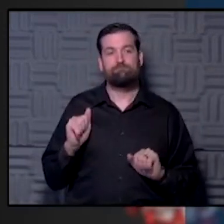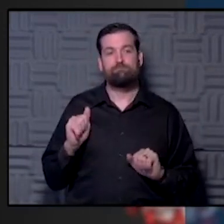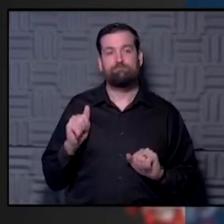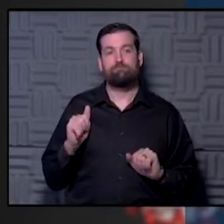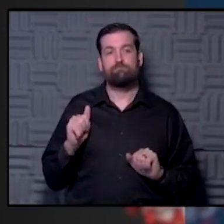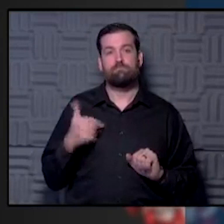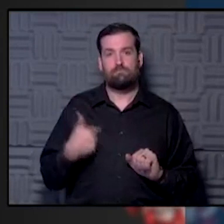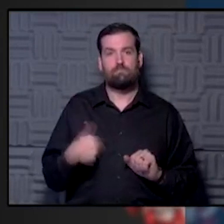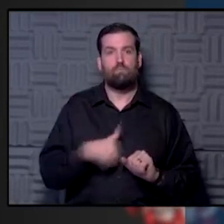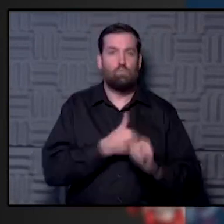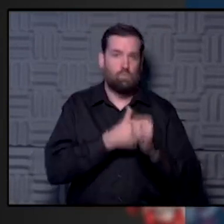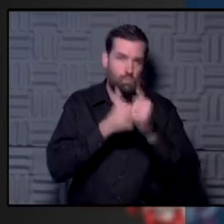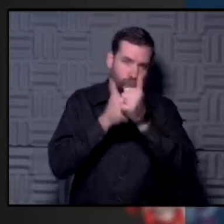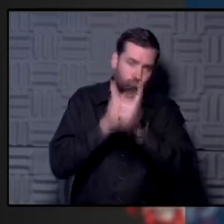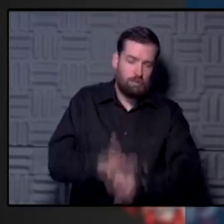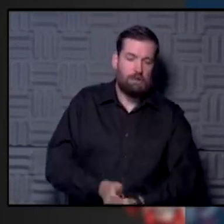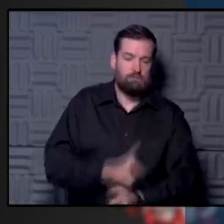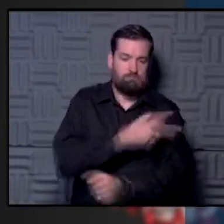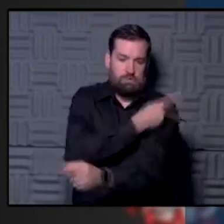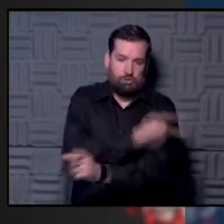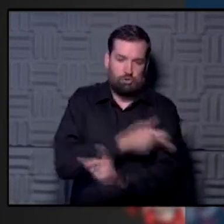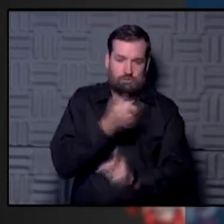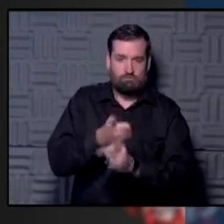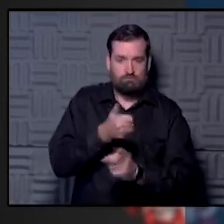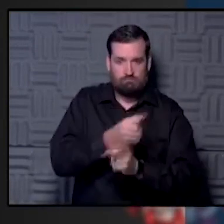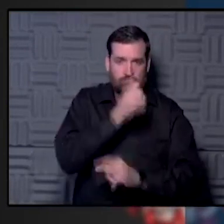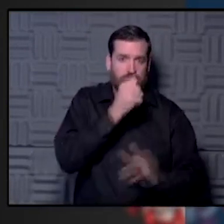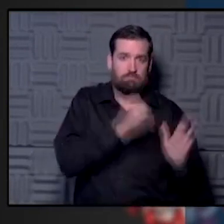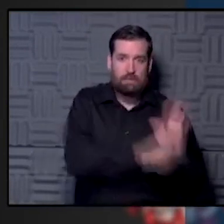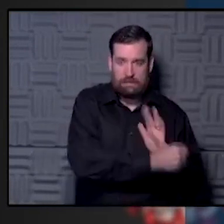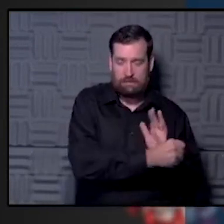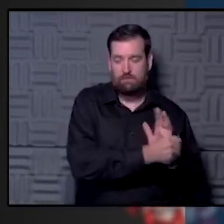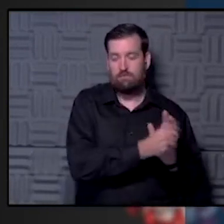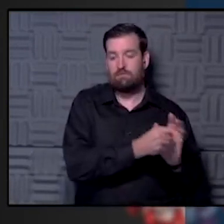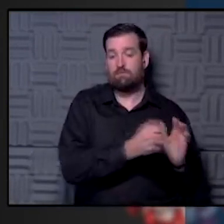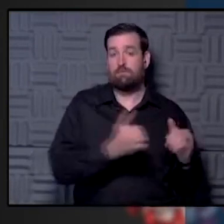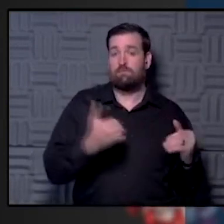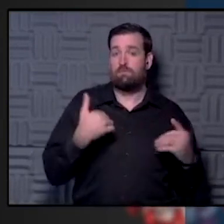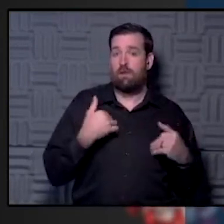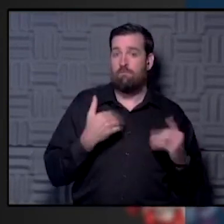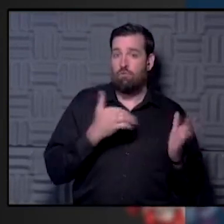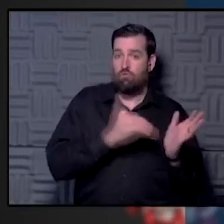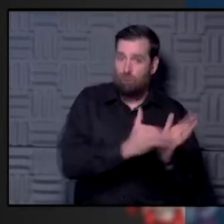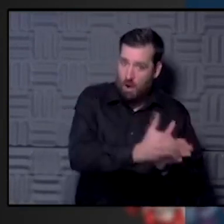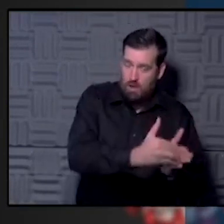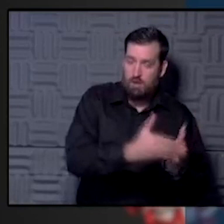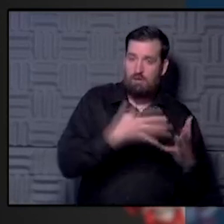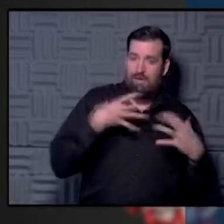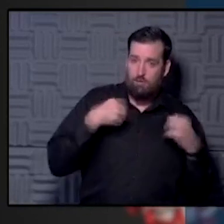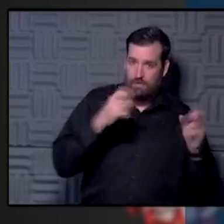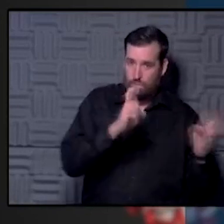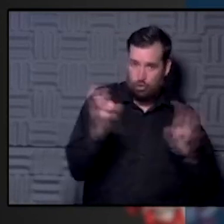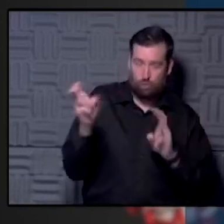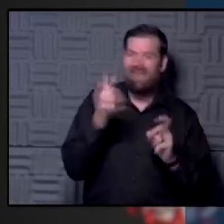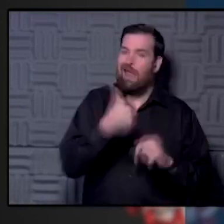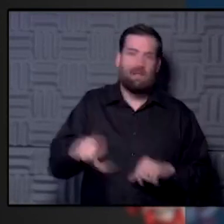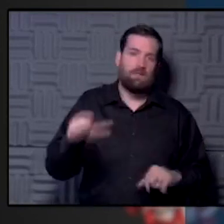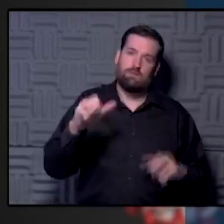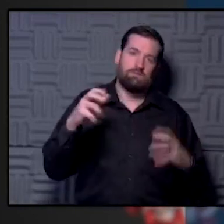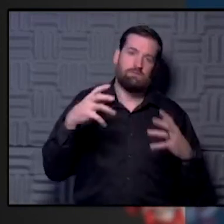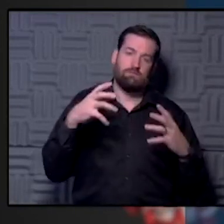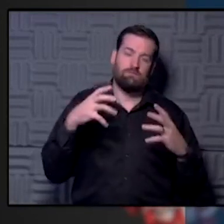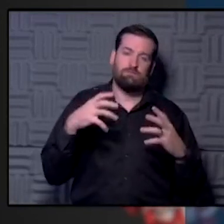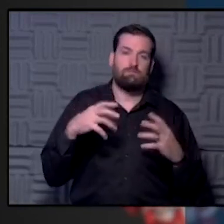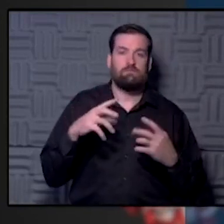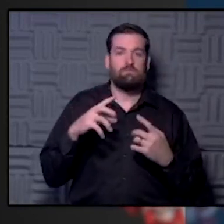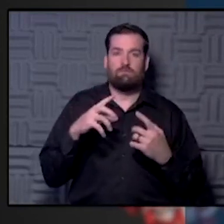we track whether the patients that are admitted to the hospital have chronic medical conditions, any chronic medical condition at the time of